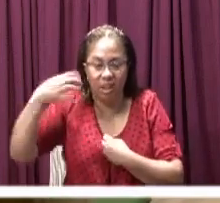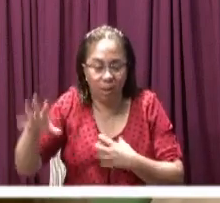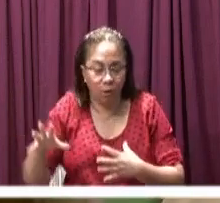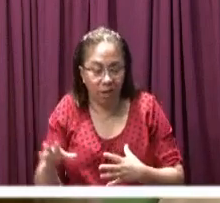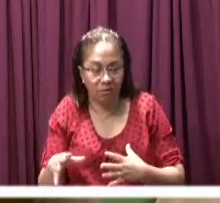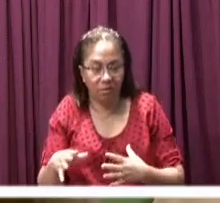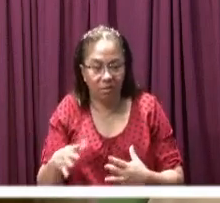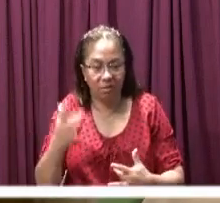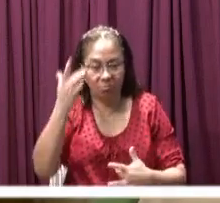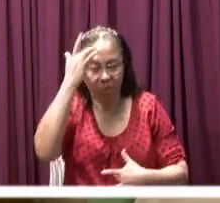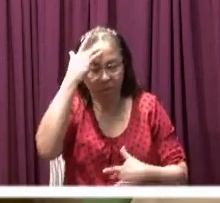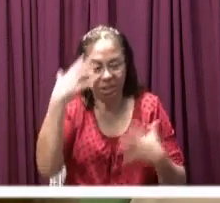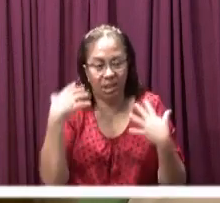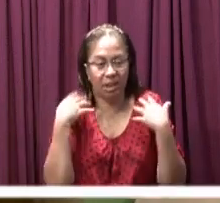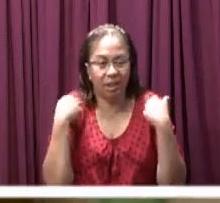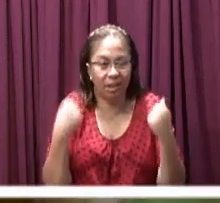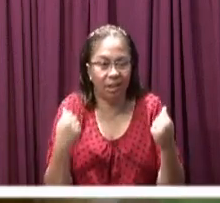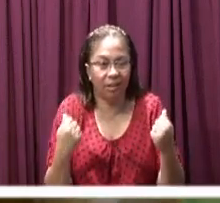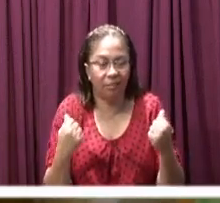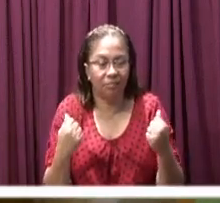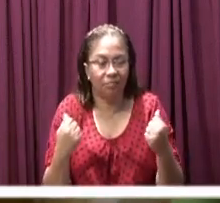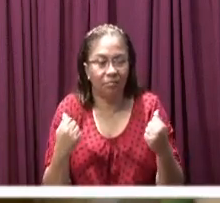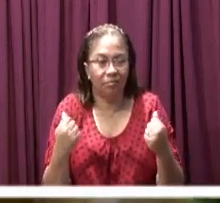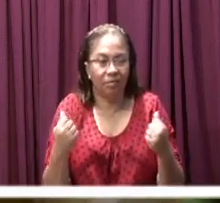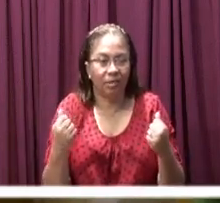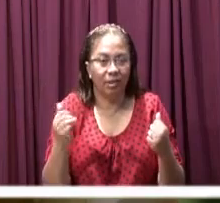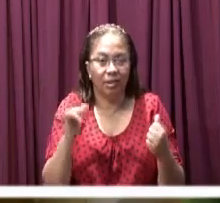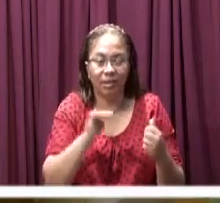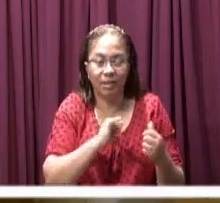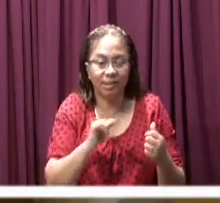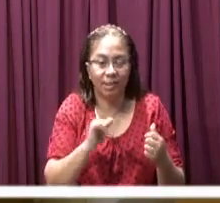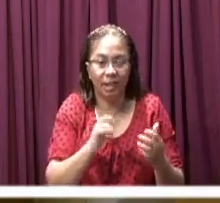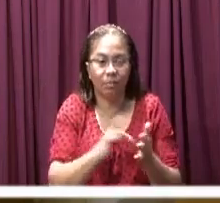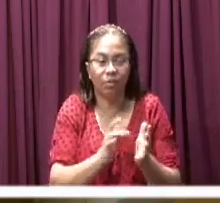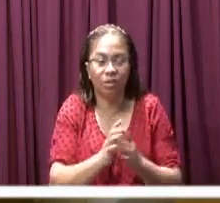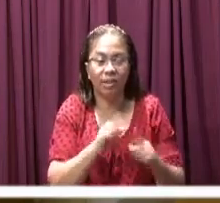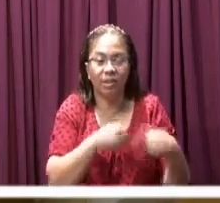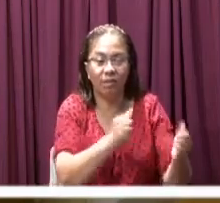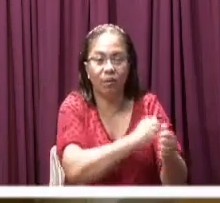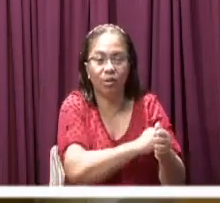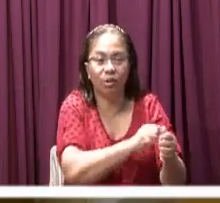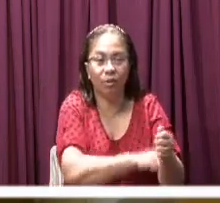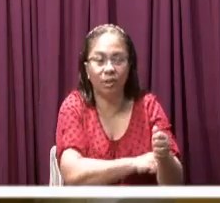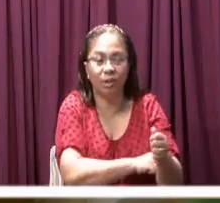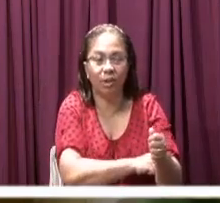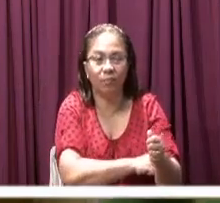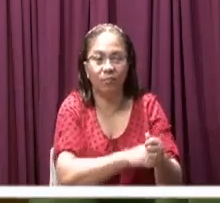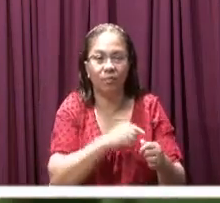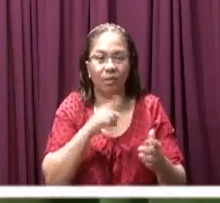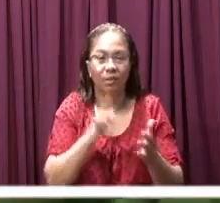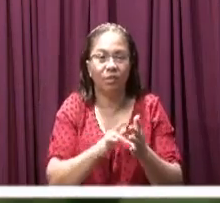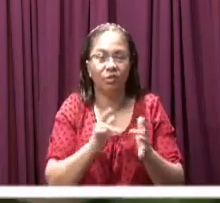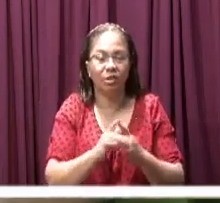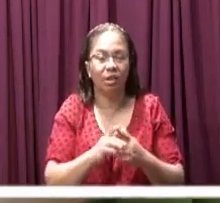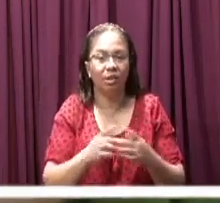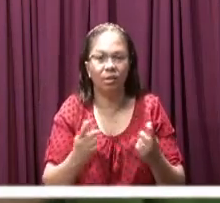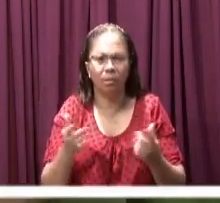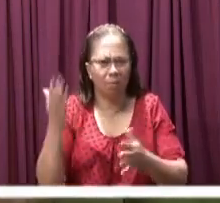of disease and sickness, this very thing, he is giving them the authority to do what he has been